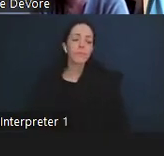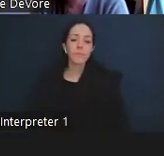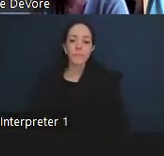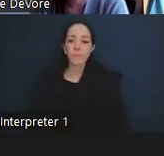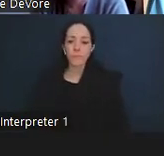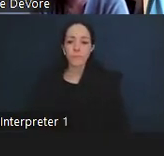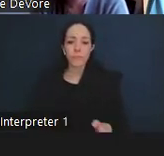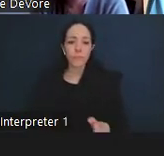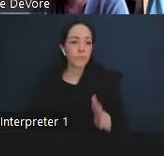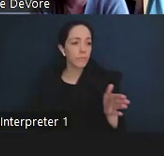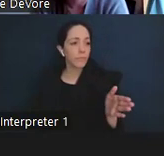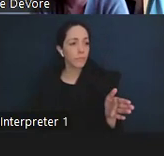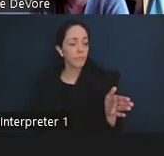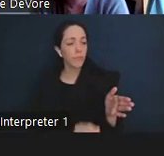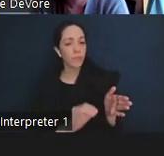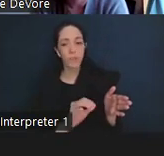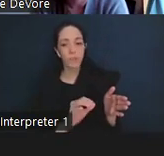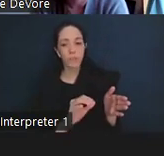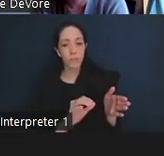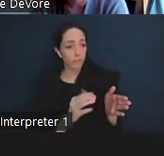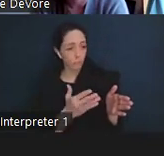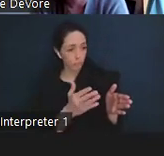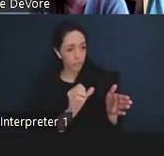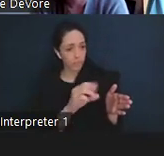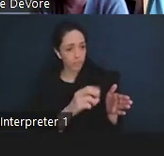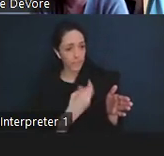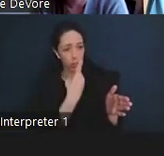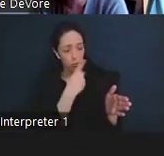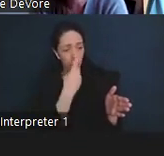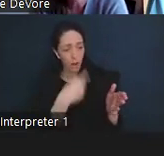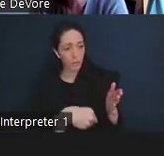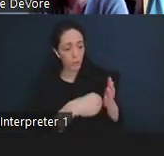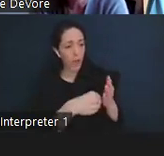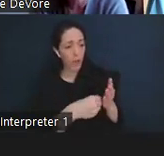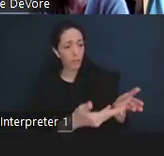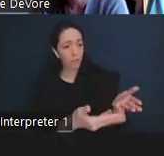Sarah, you want to cover that? Because I got booted out halfway through for a power failure of this discussion.